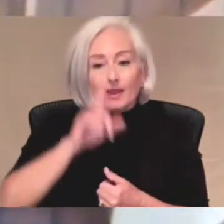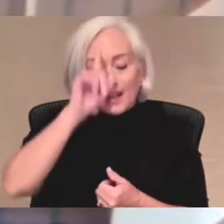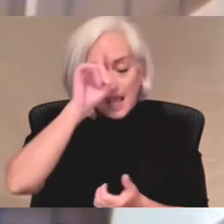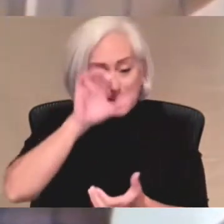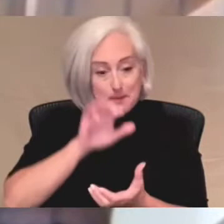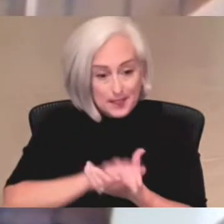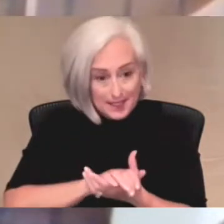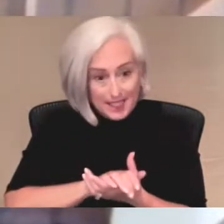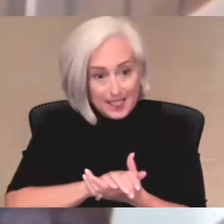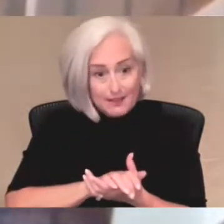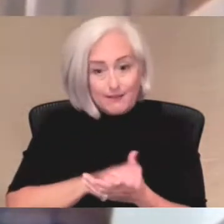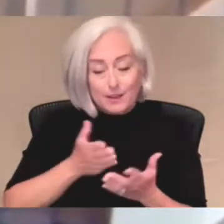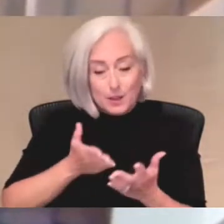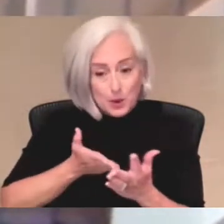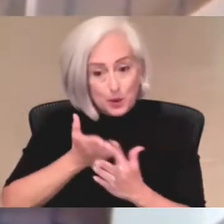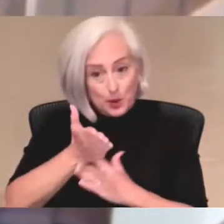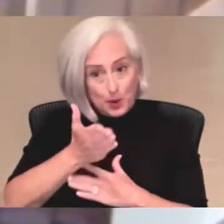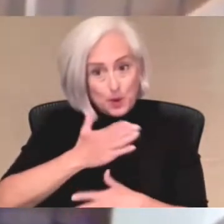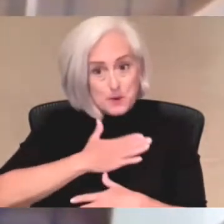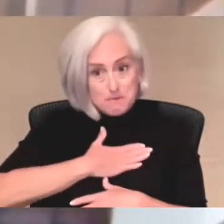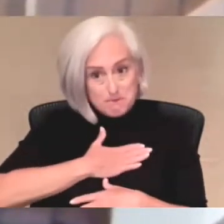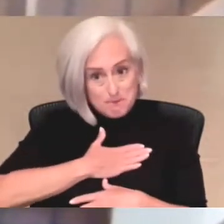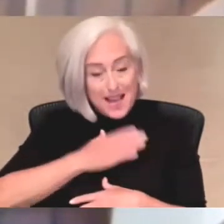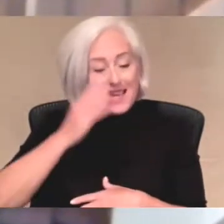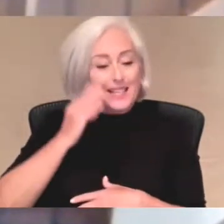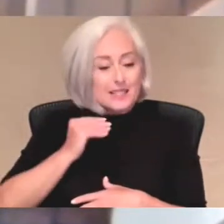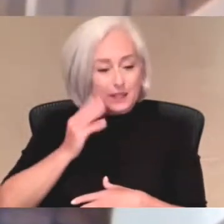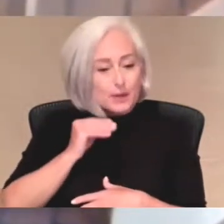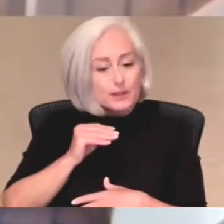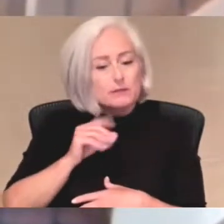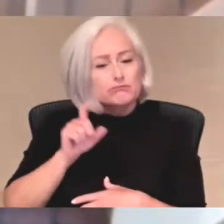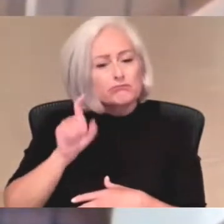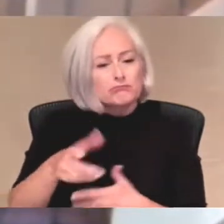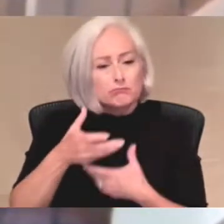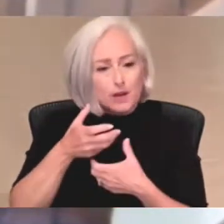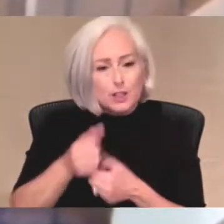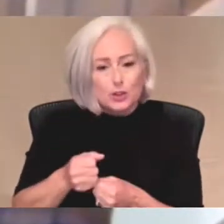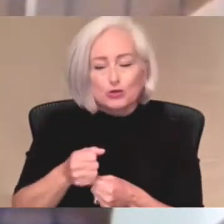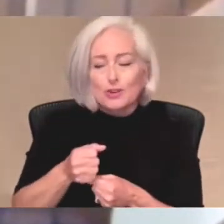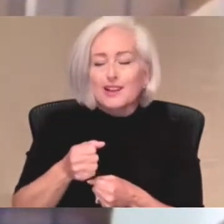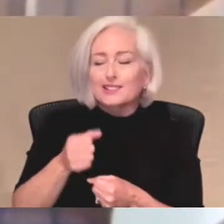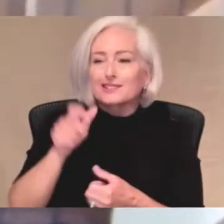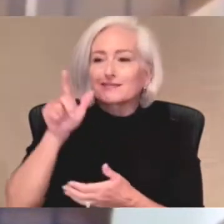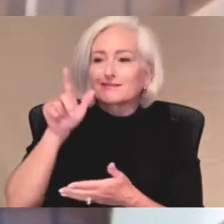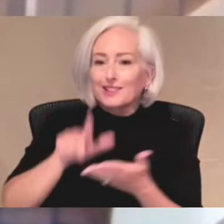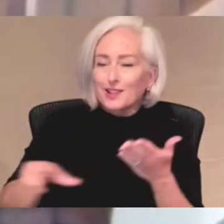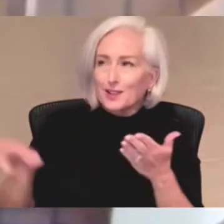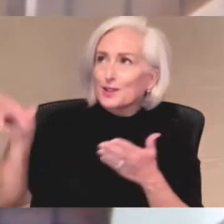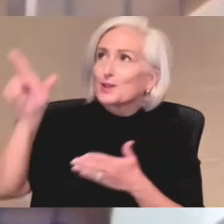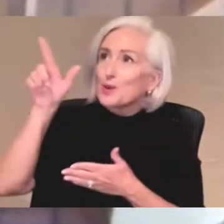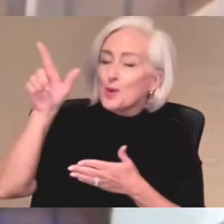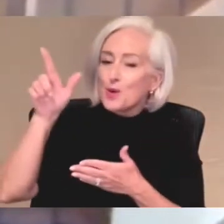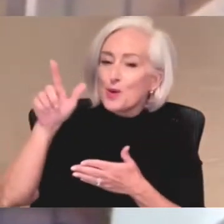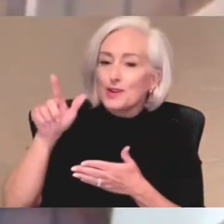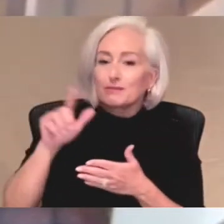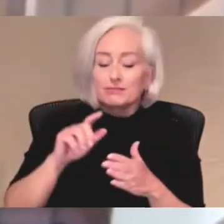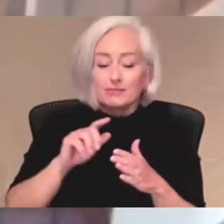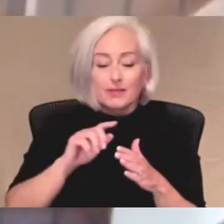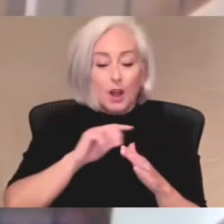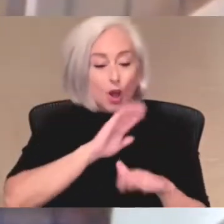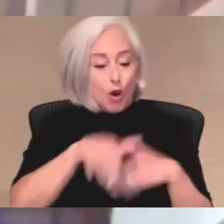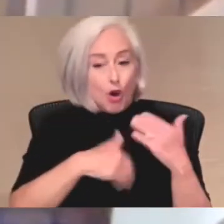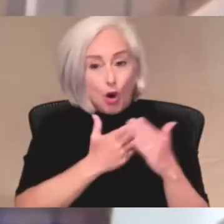experience, I have to tell you, I trusted the Lord, and all of the contacts that were given to me, both